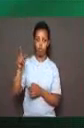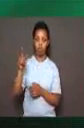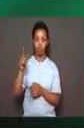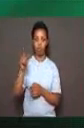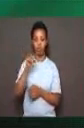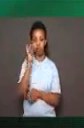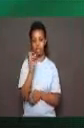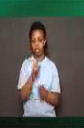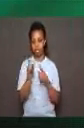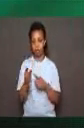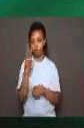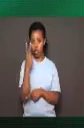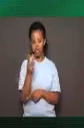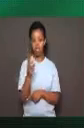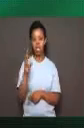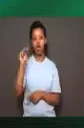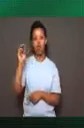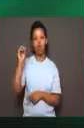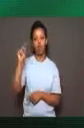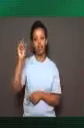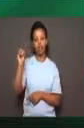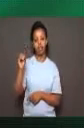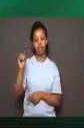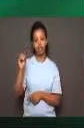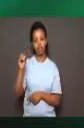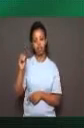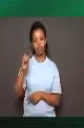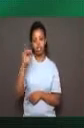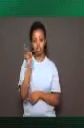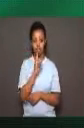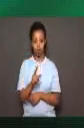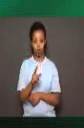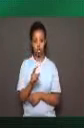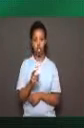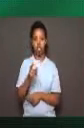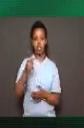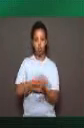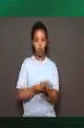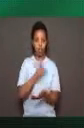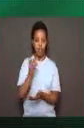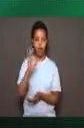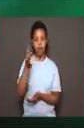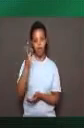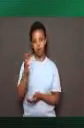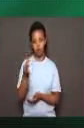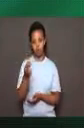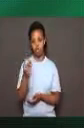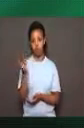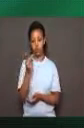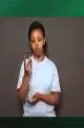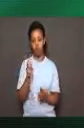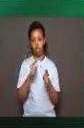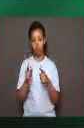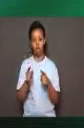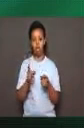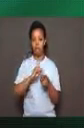two monosaccharides, glucose and fructose, in both the straight